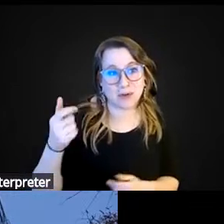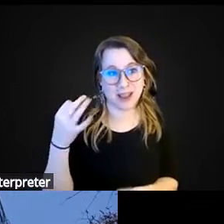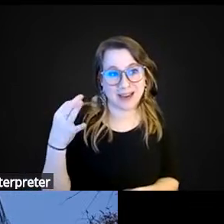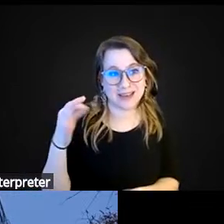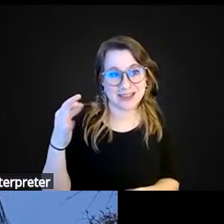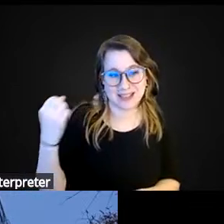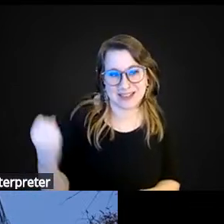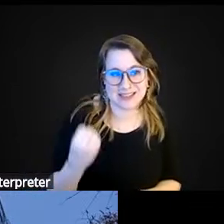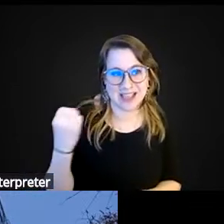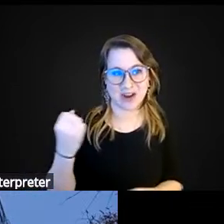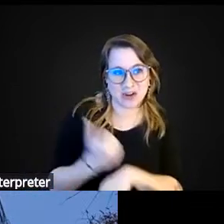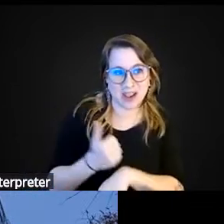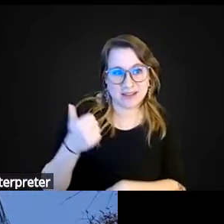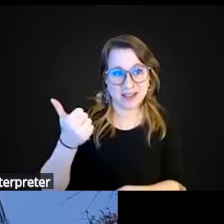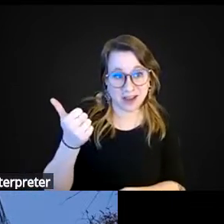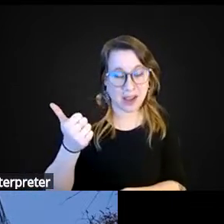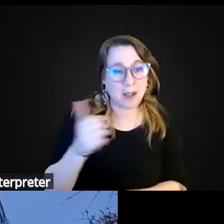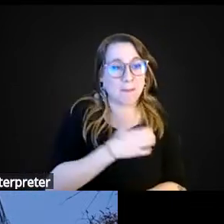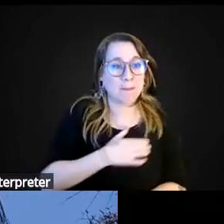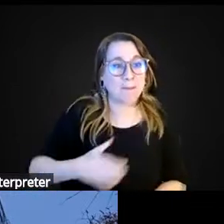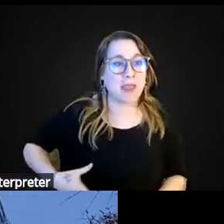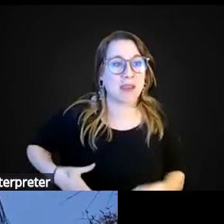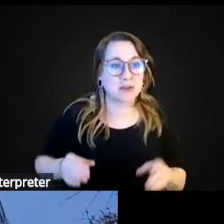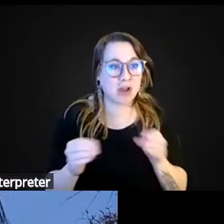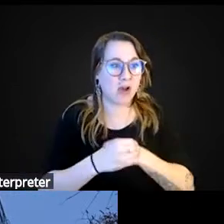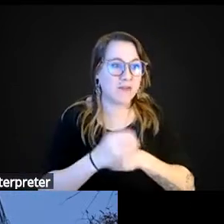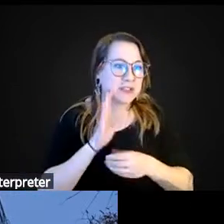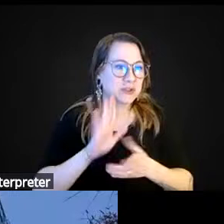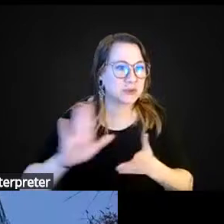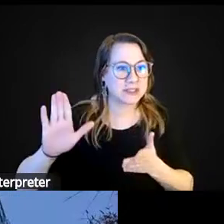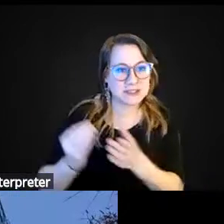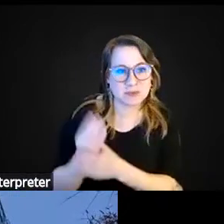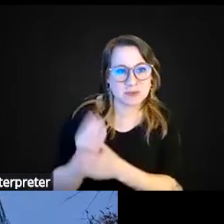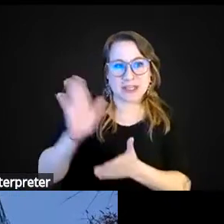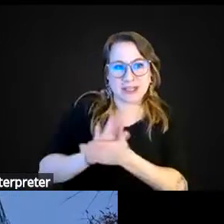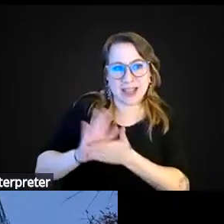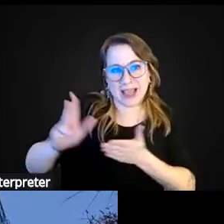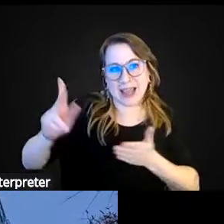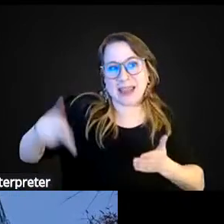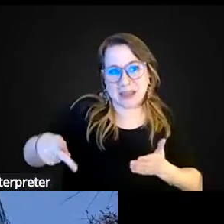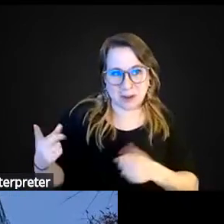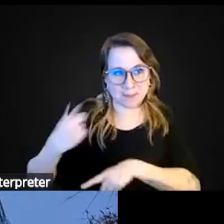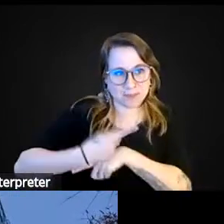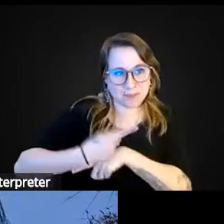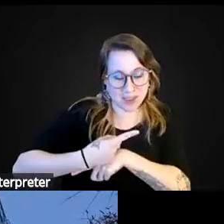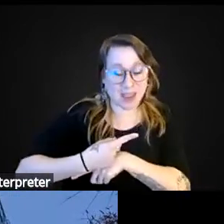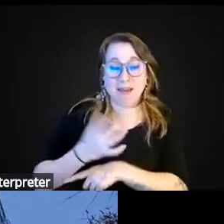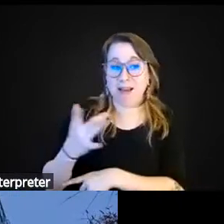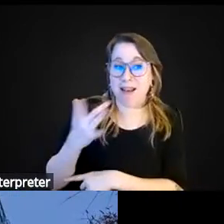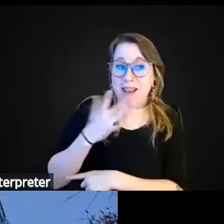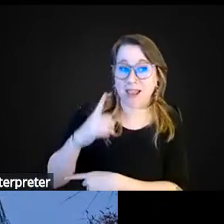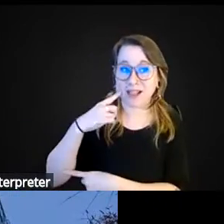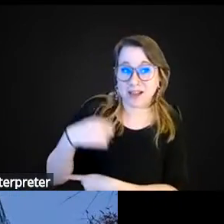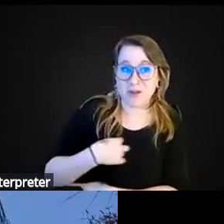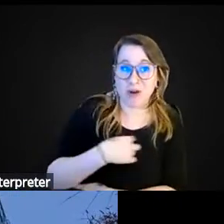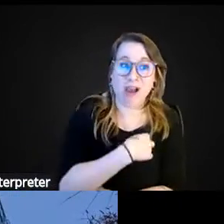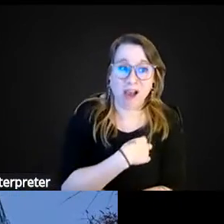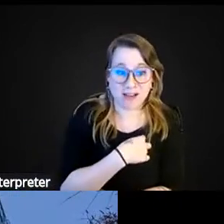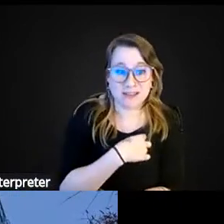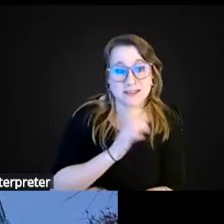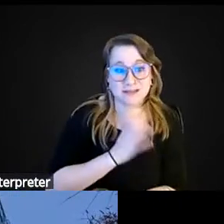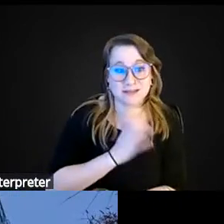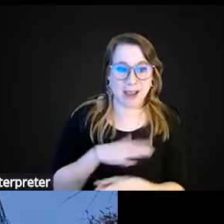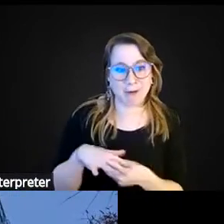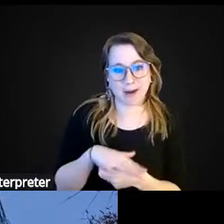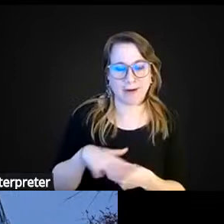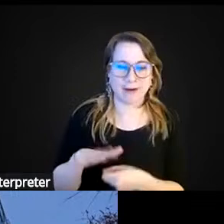The mayor's office is doing the spring cleanup and roll-off day. And luckily for us in Ward 5D, in